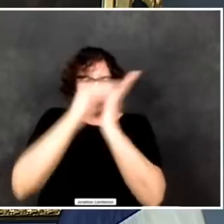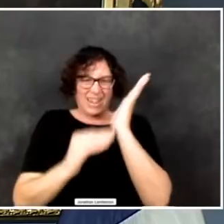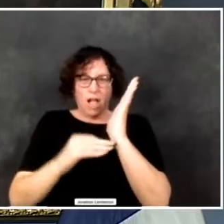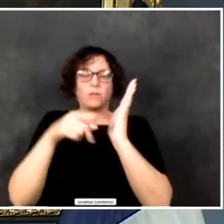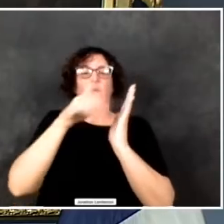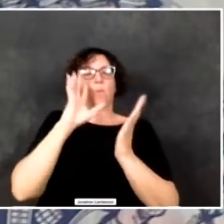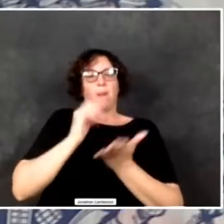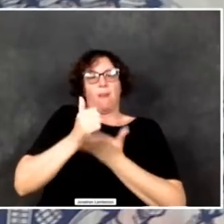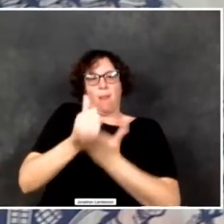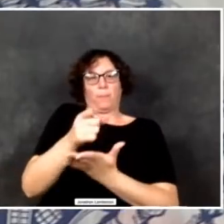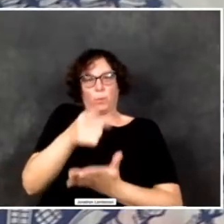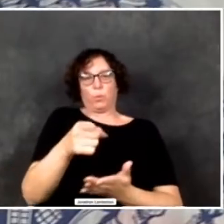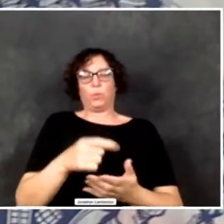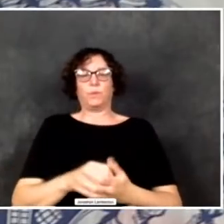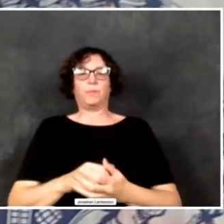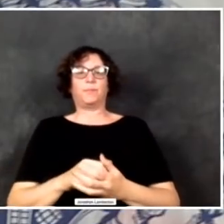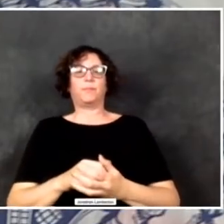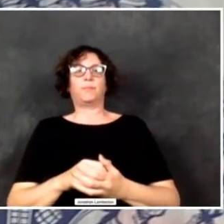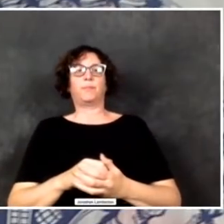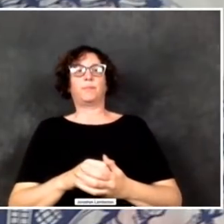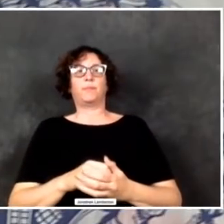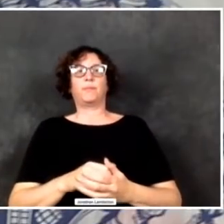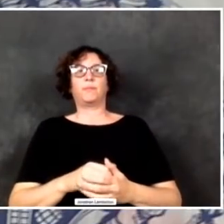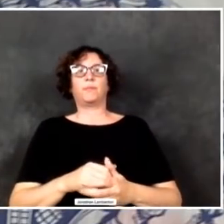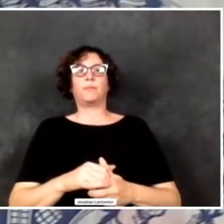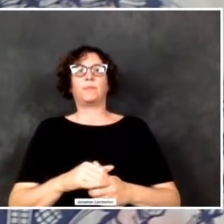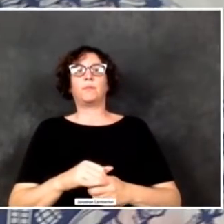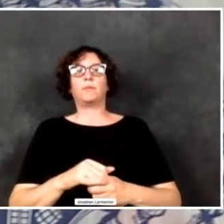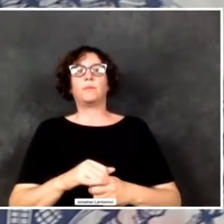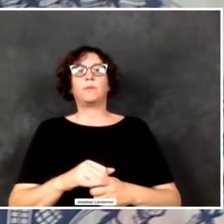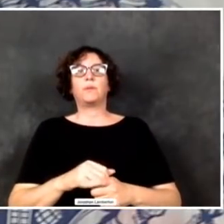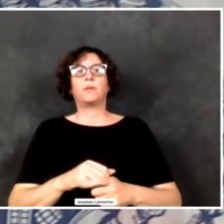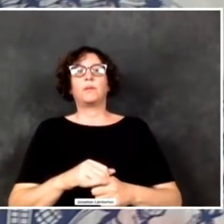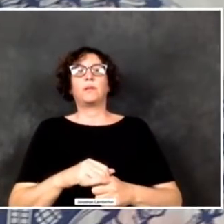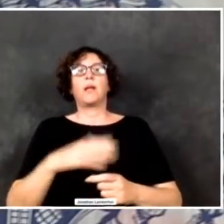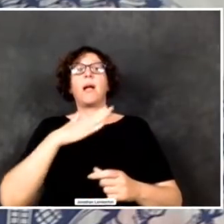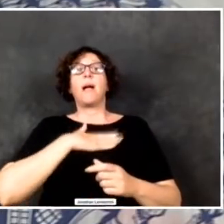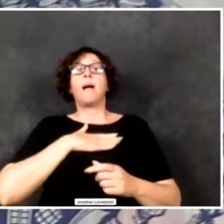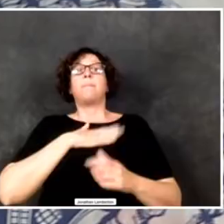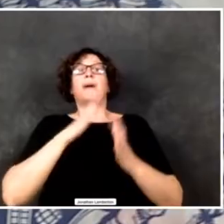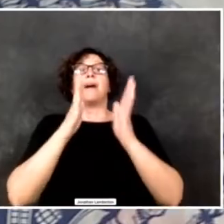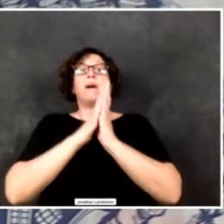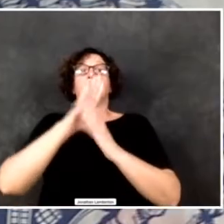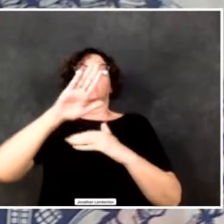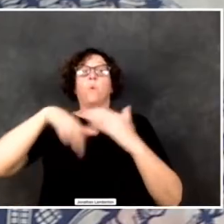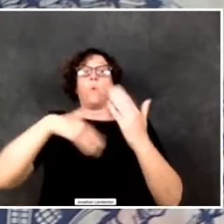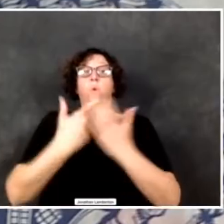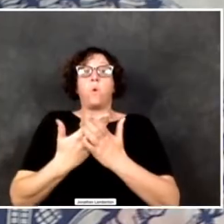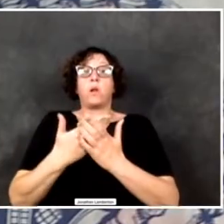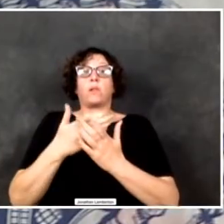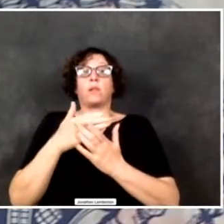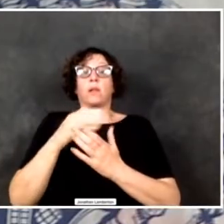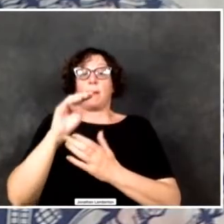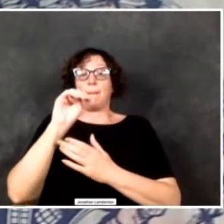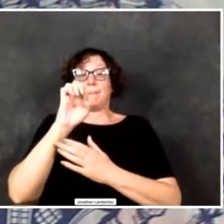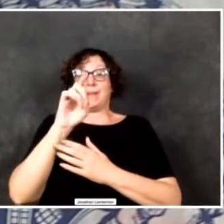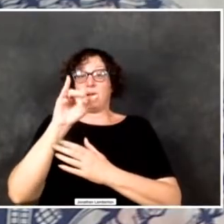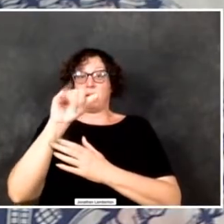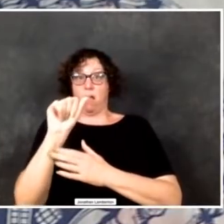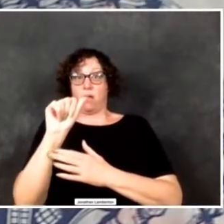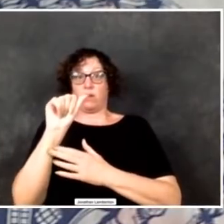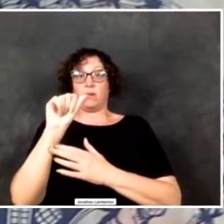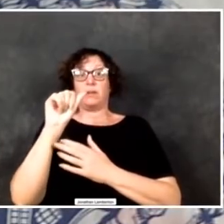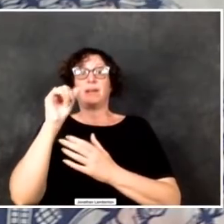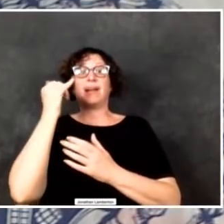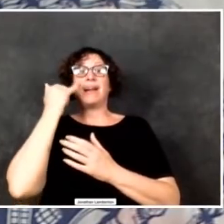our colleagues in the media who are reporting on this issue, please let people know that website, and they can call 311 because we are doing this